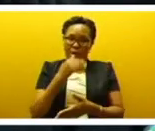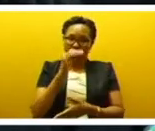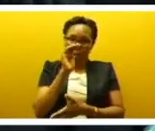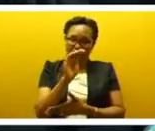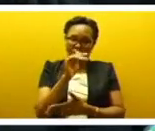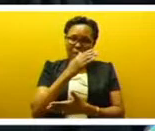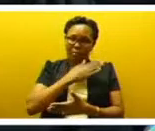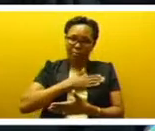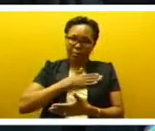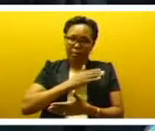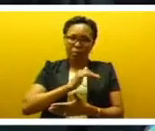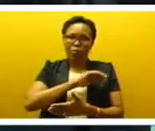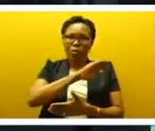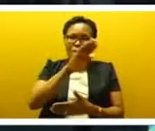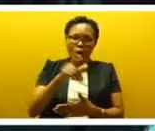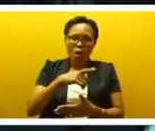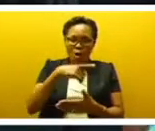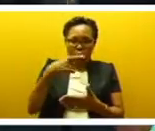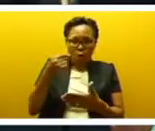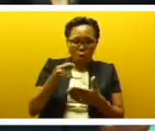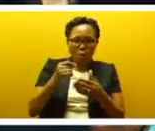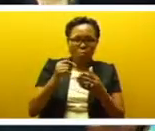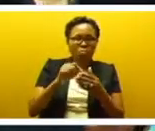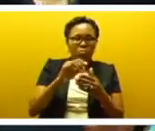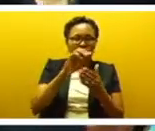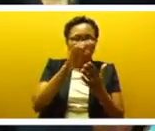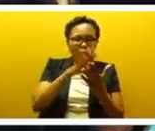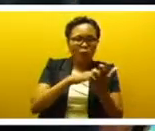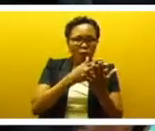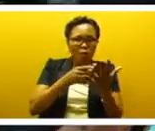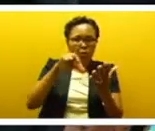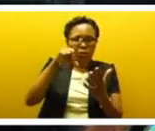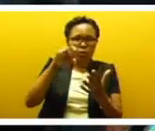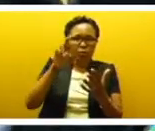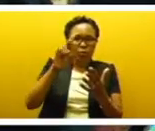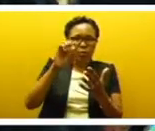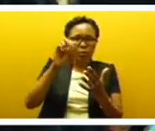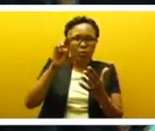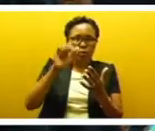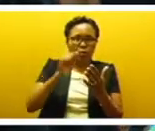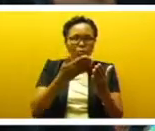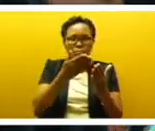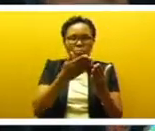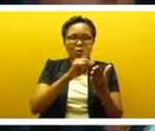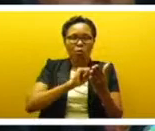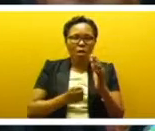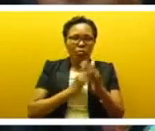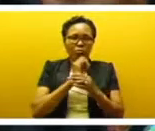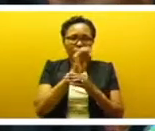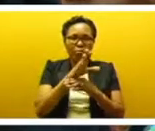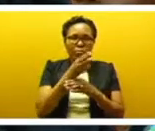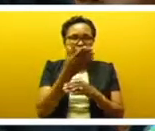the forms portal in the IEBC. We are projecting it up